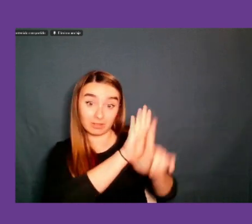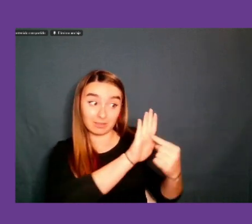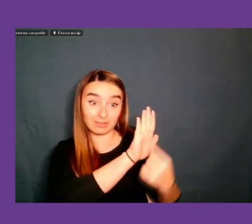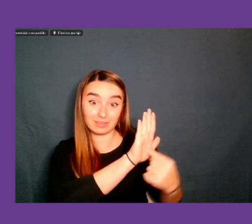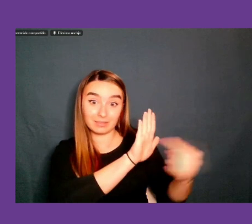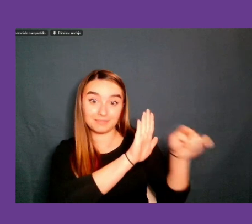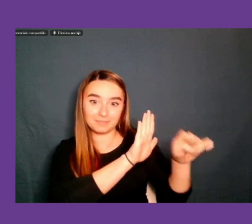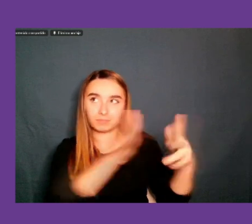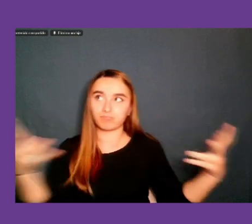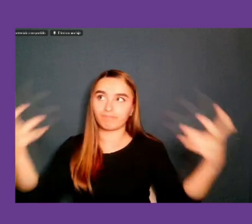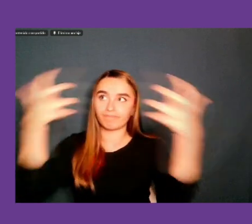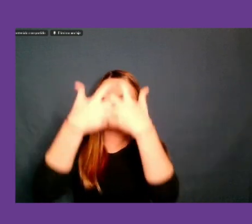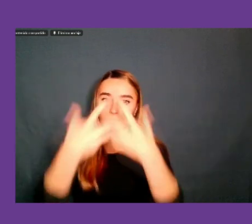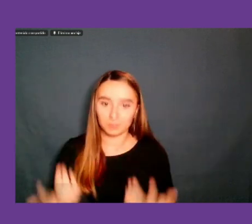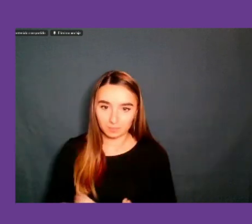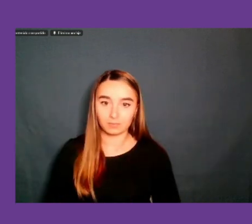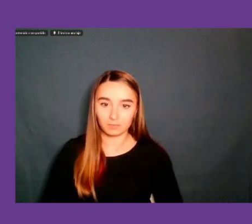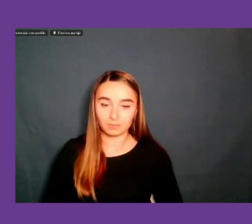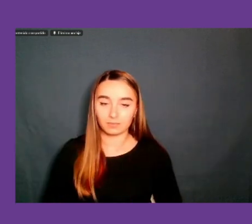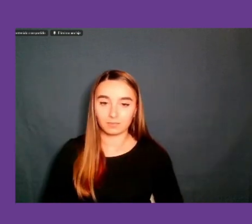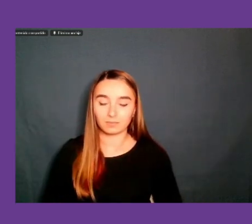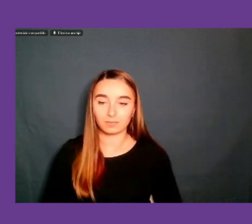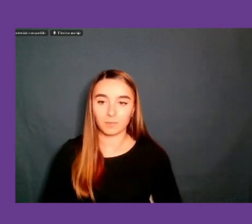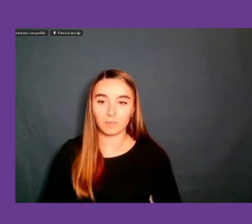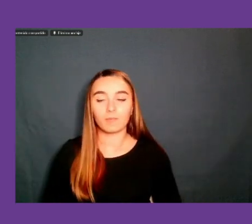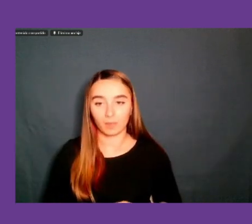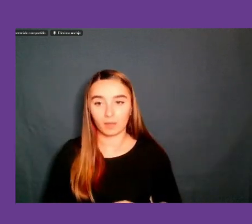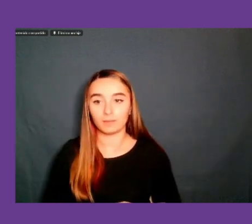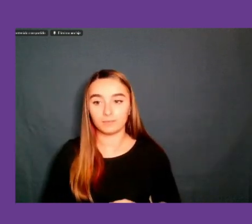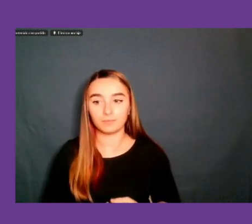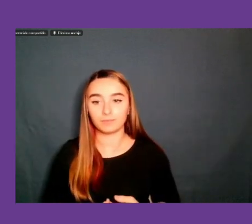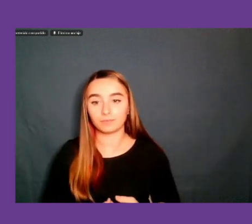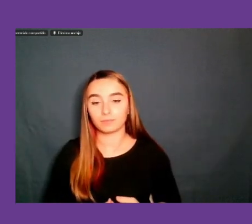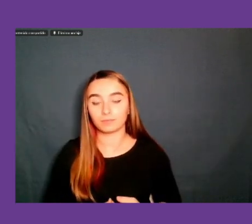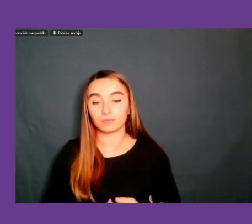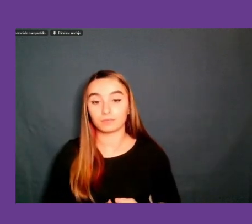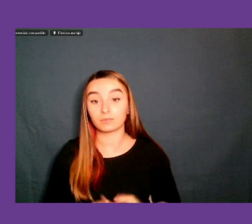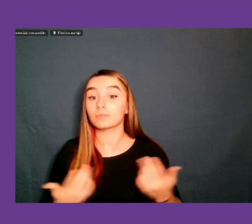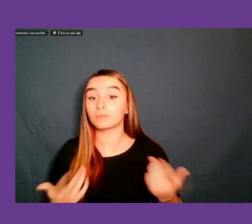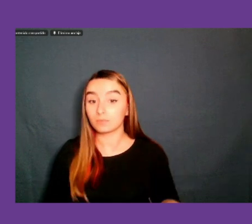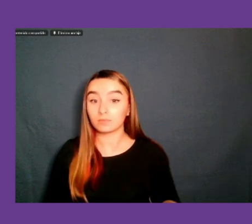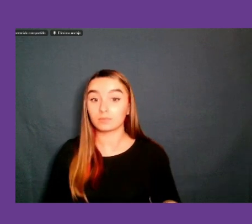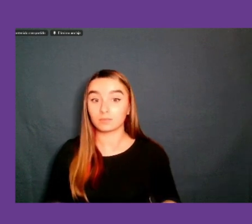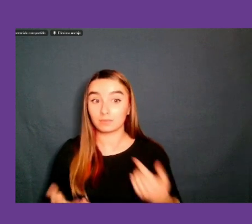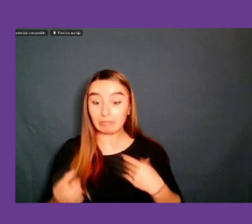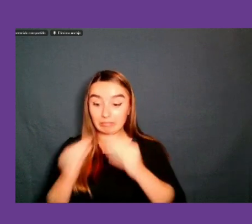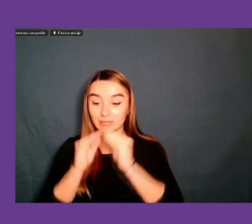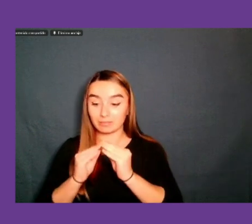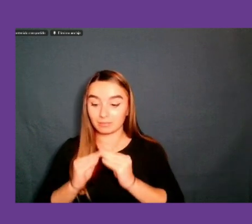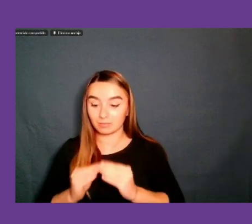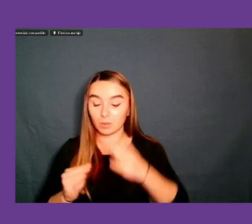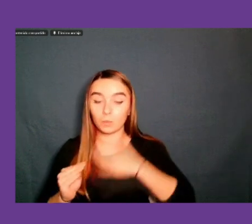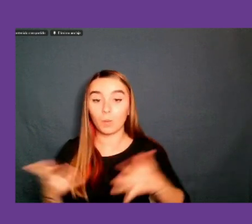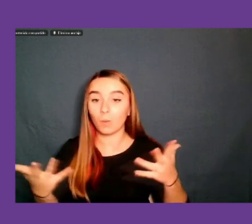is in conflict with those specific parts of the national regulation. And of course, what we try to do is to avoid any conflicts as much